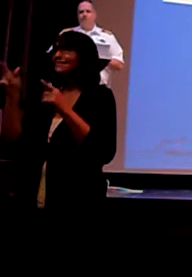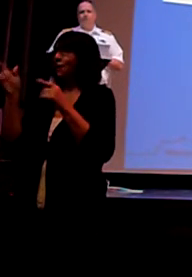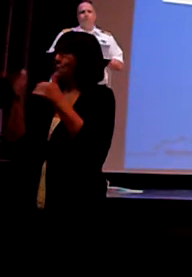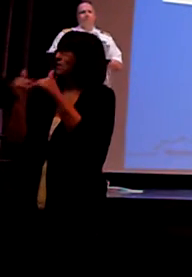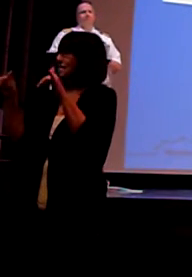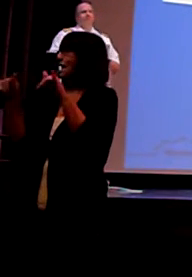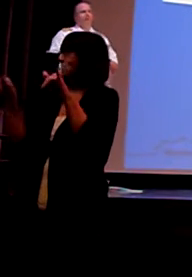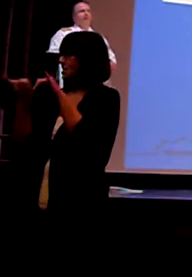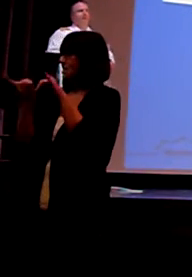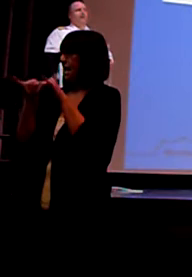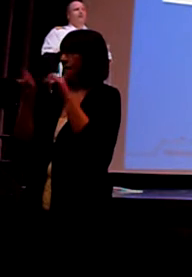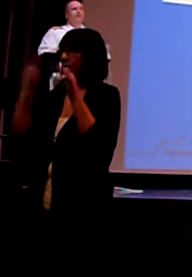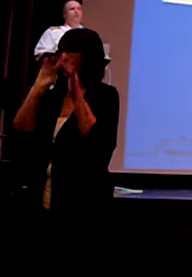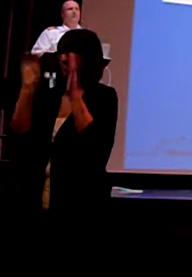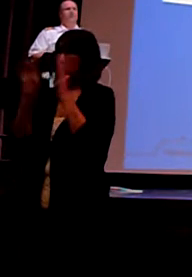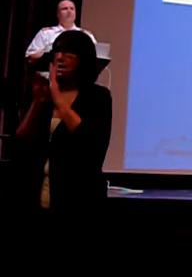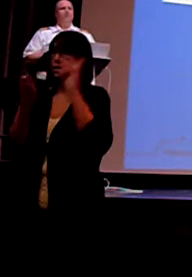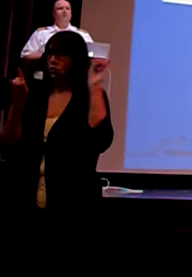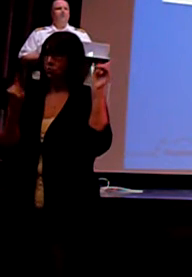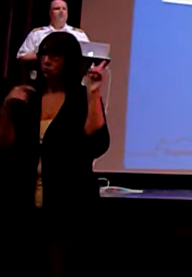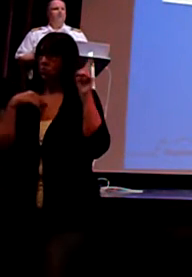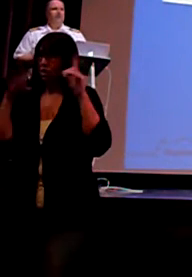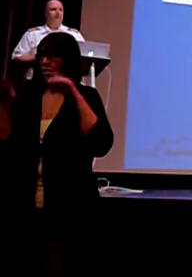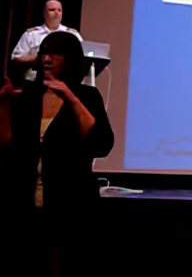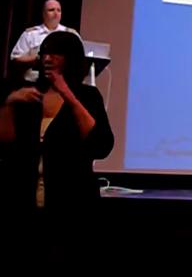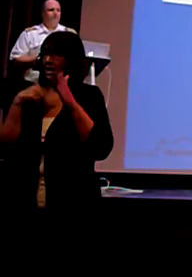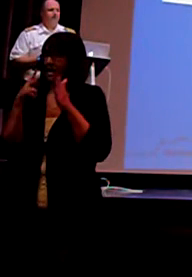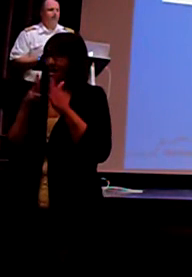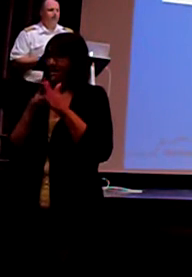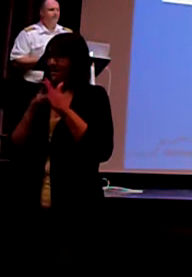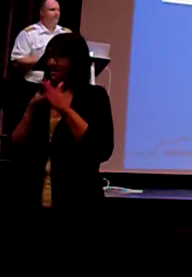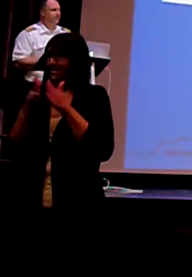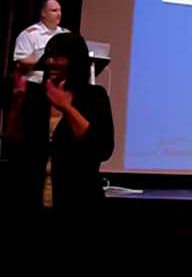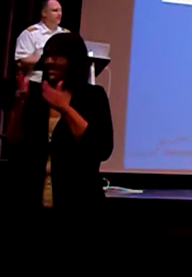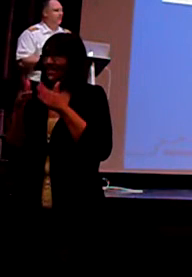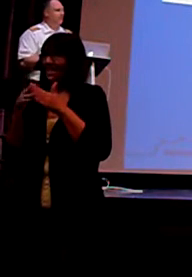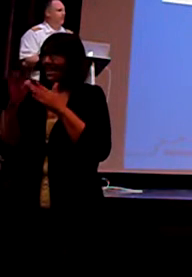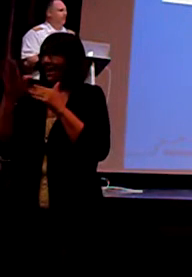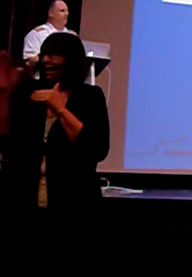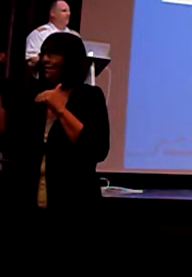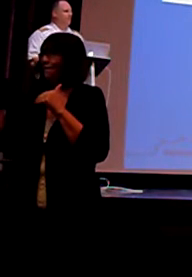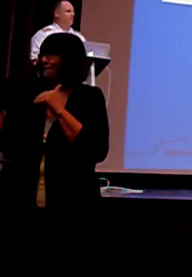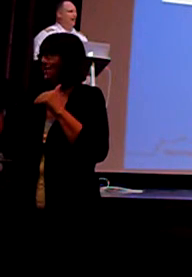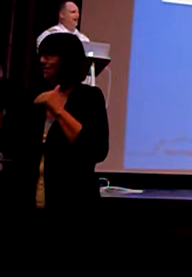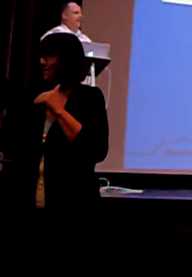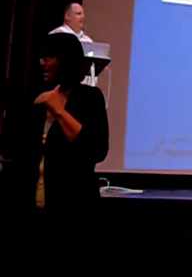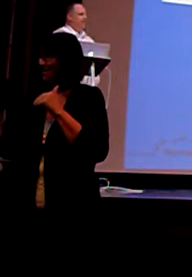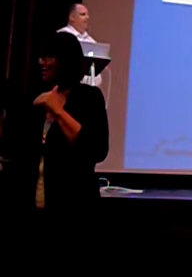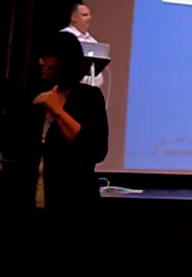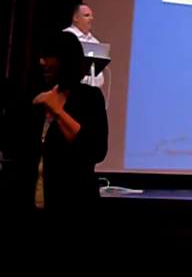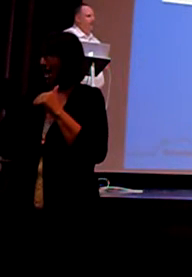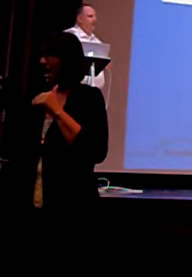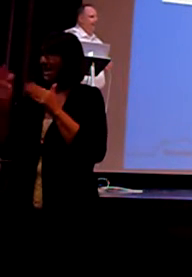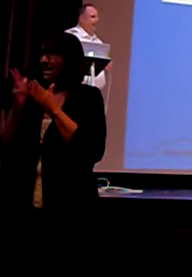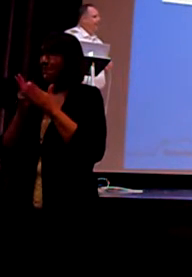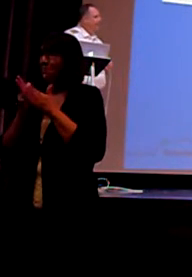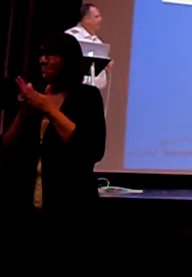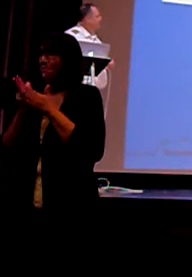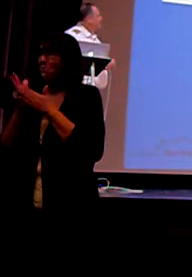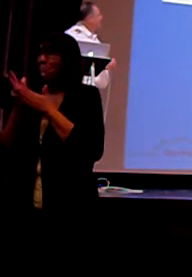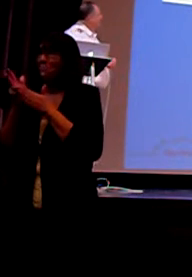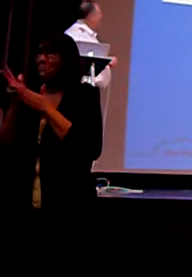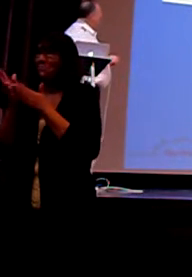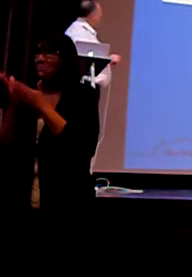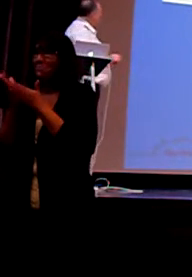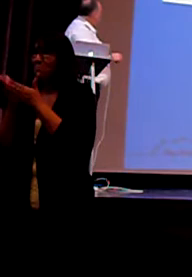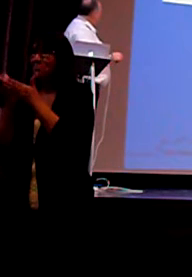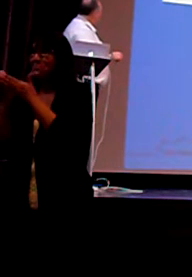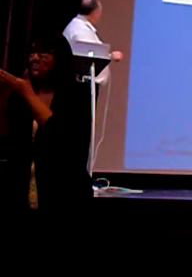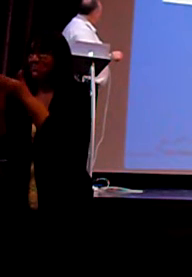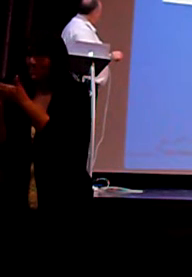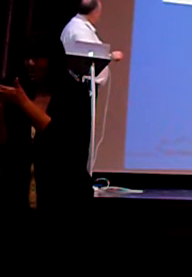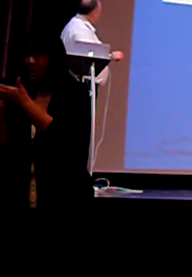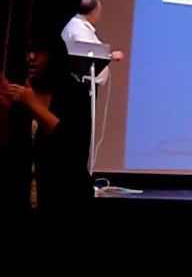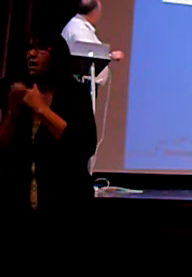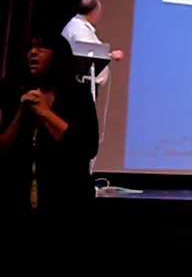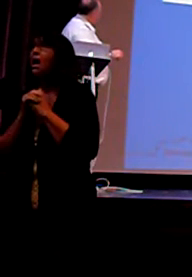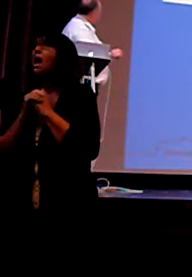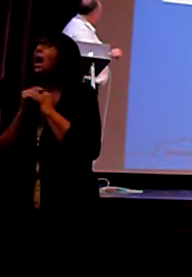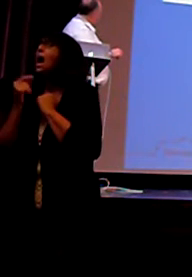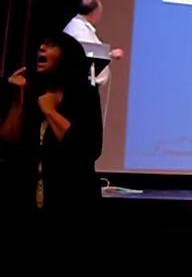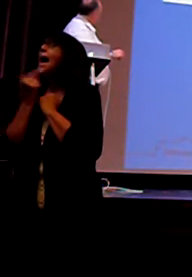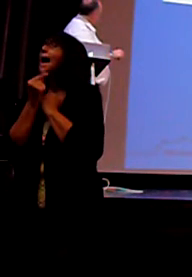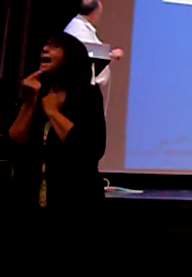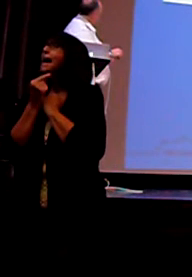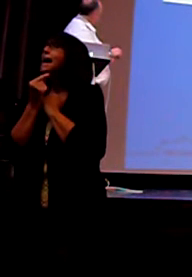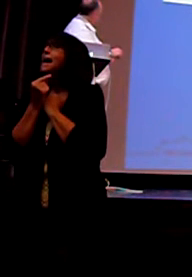This picture is from when we took the ship out on the 15th of May, and this